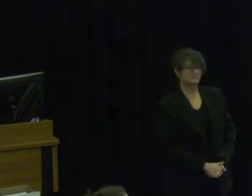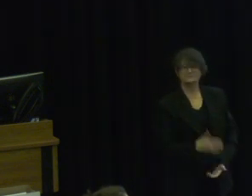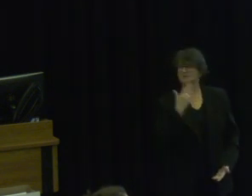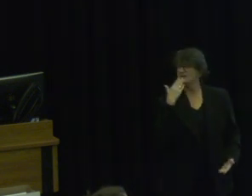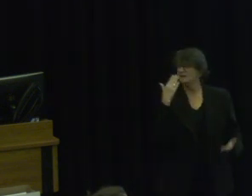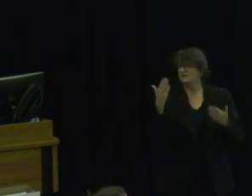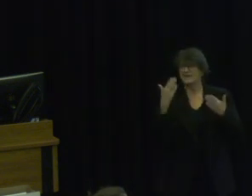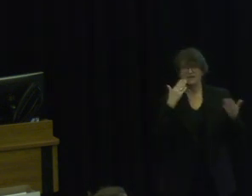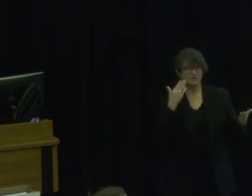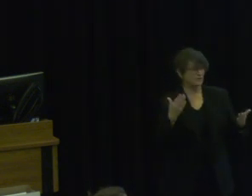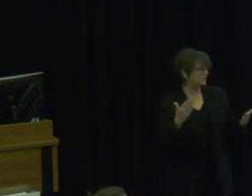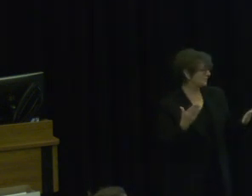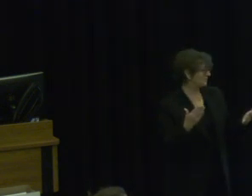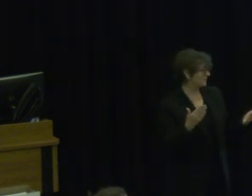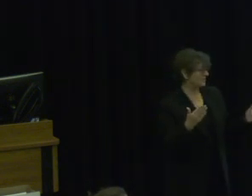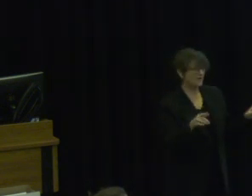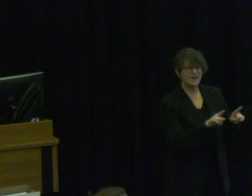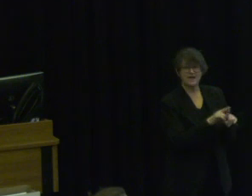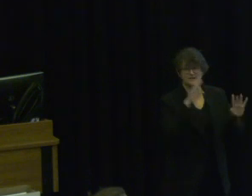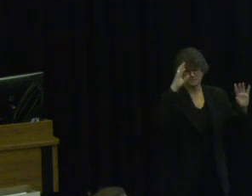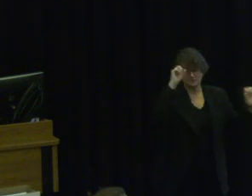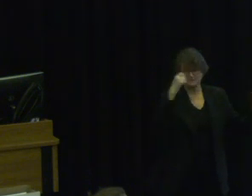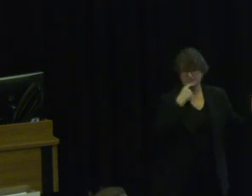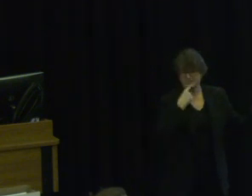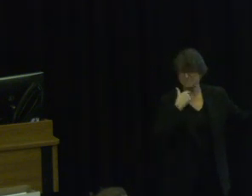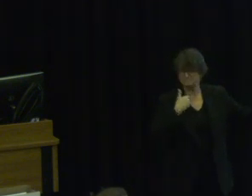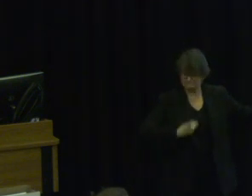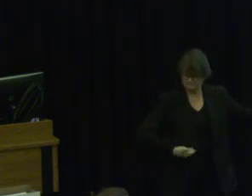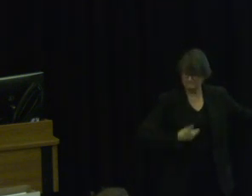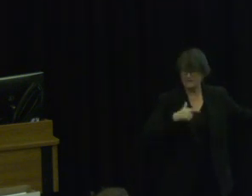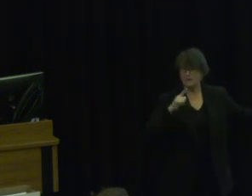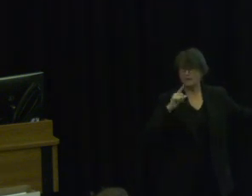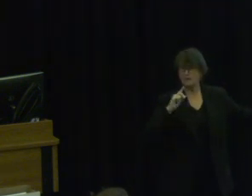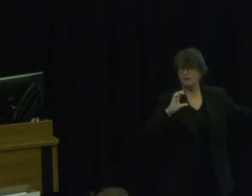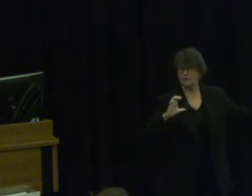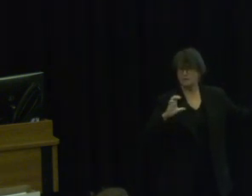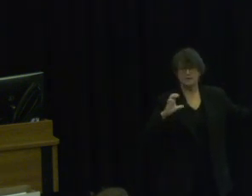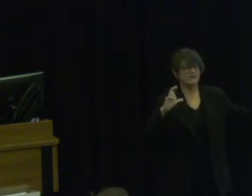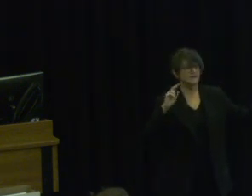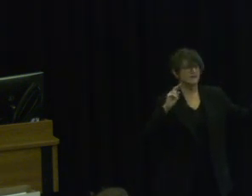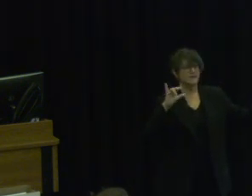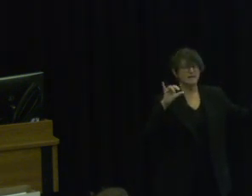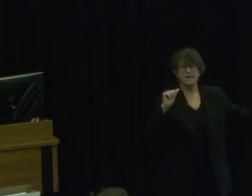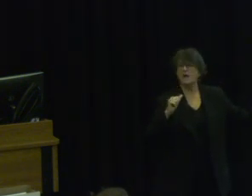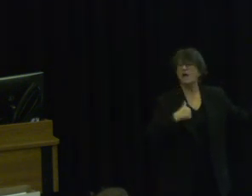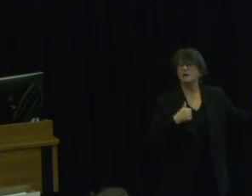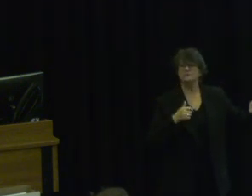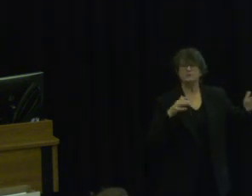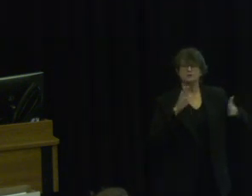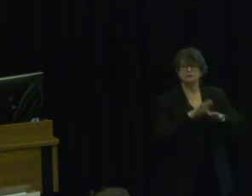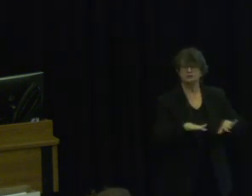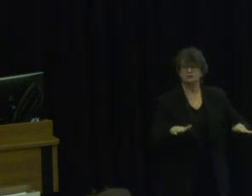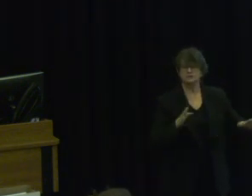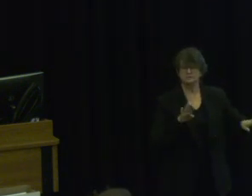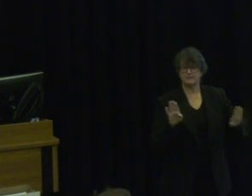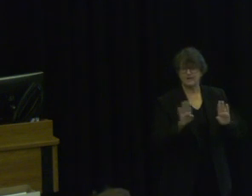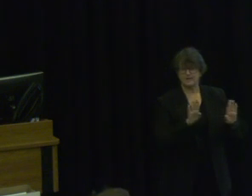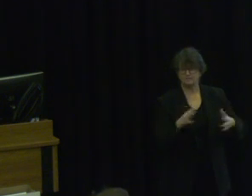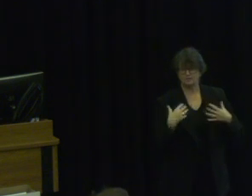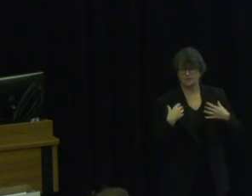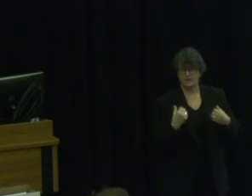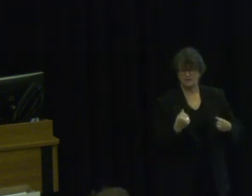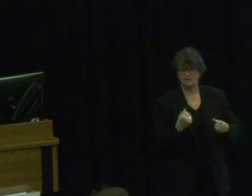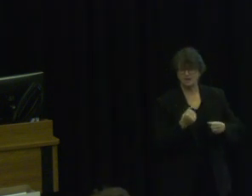Thank you, everybody. As the president said, I'm Luke Naya. I'm a children's behavioral health program coordinator. I'm a Muskie